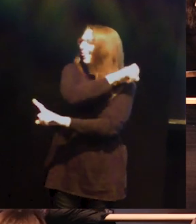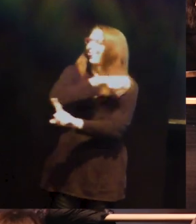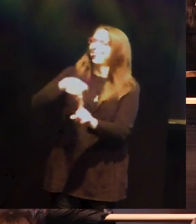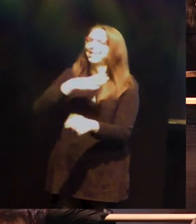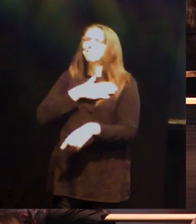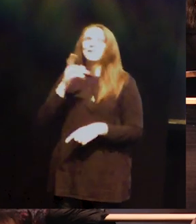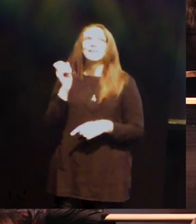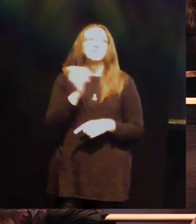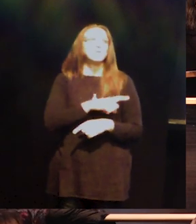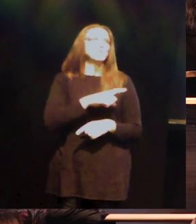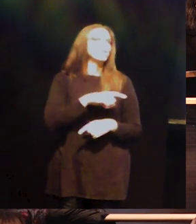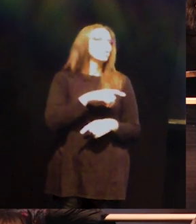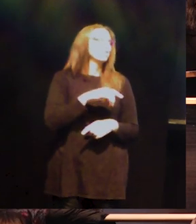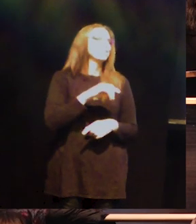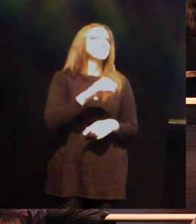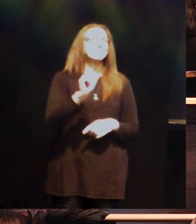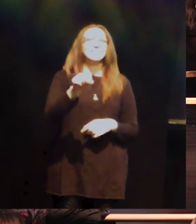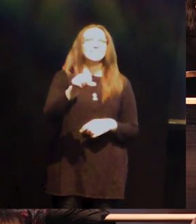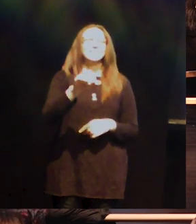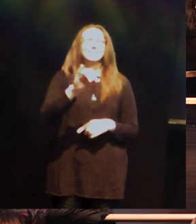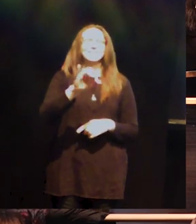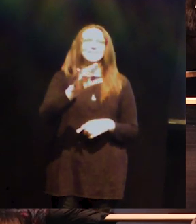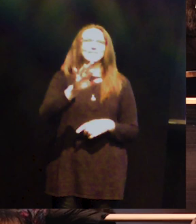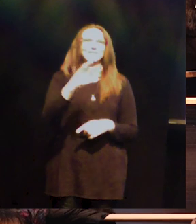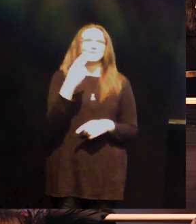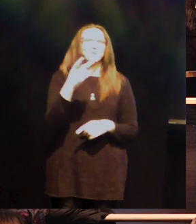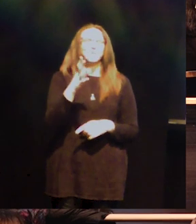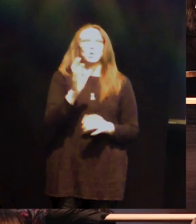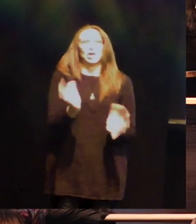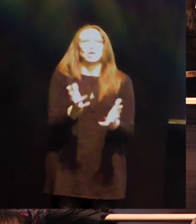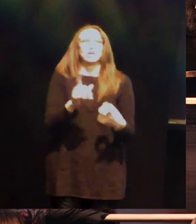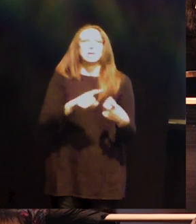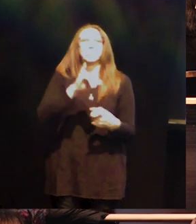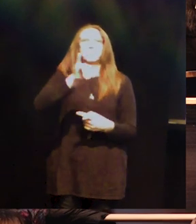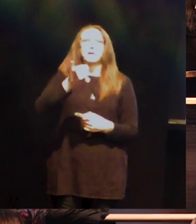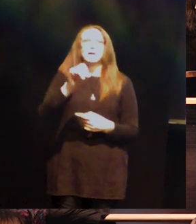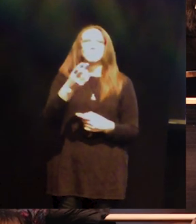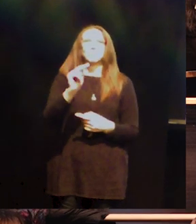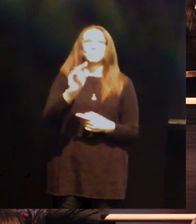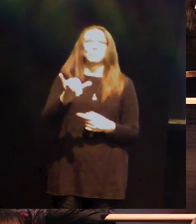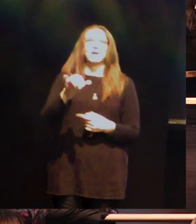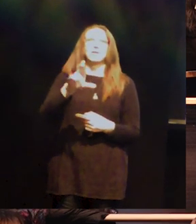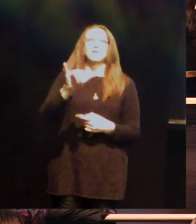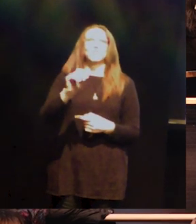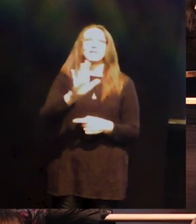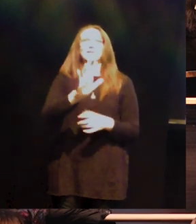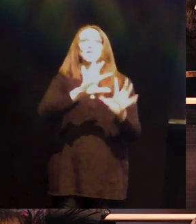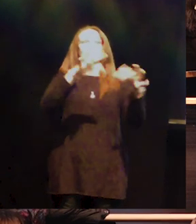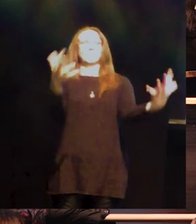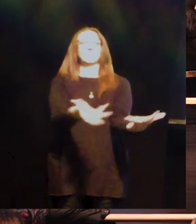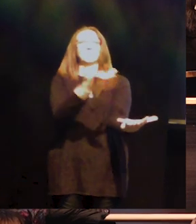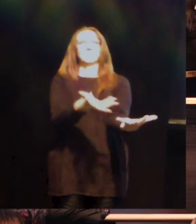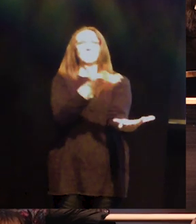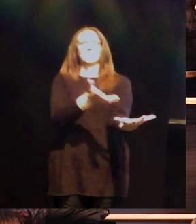is Johnny Ryan Sosa? Yes. Yes, and we could talk for hours about Johnny Ryan. He's his own universe.